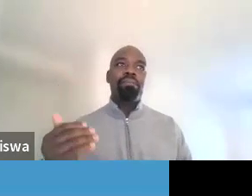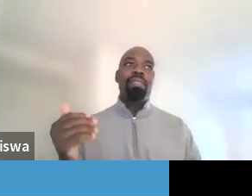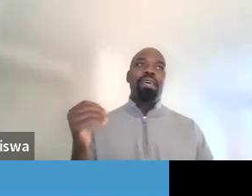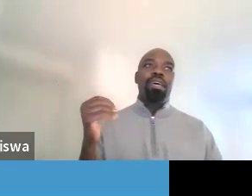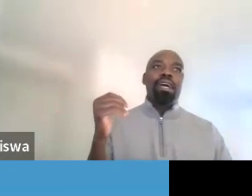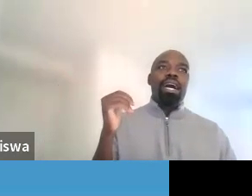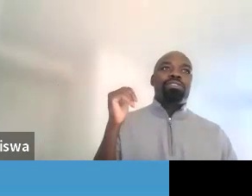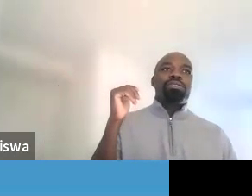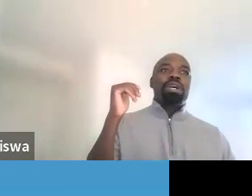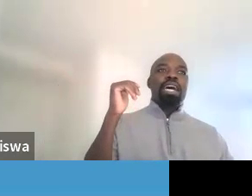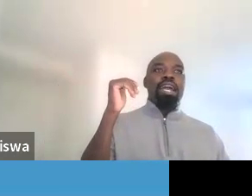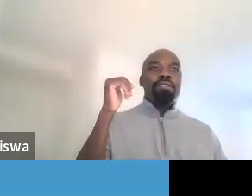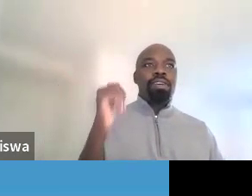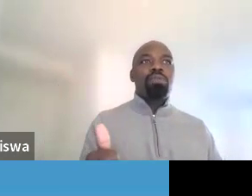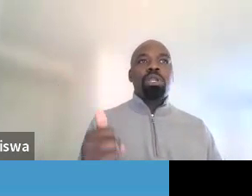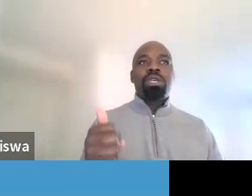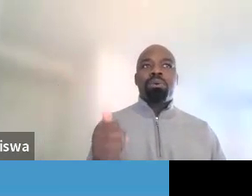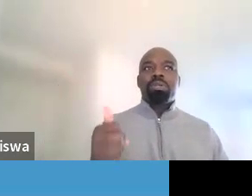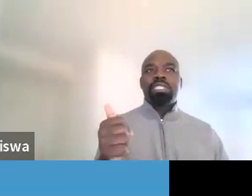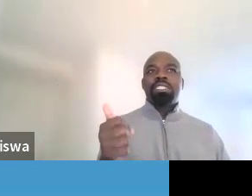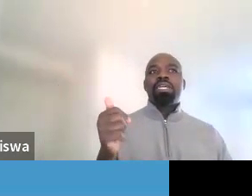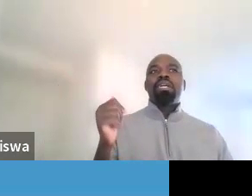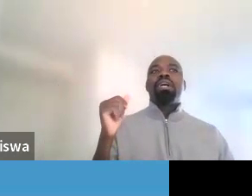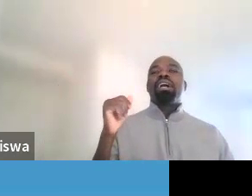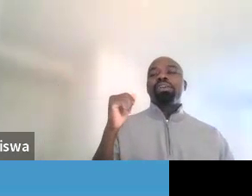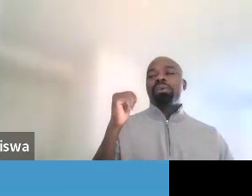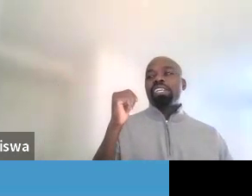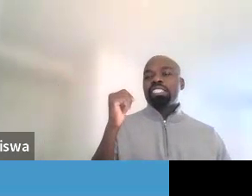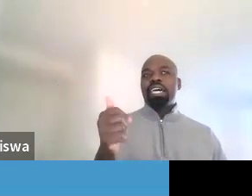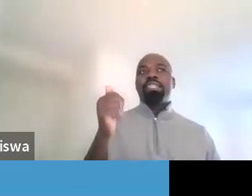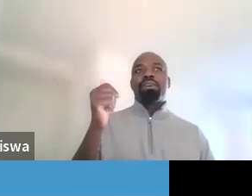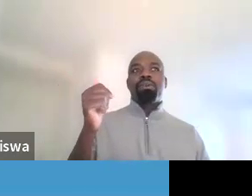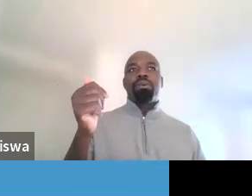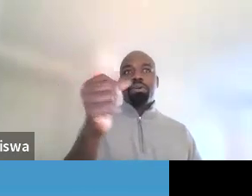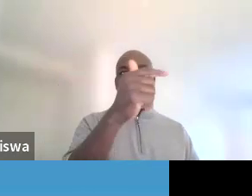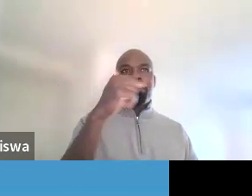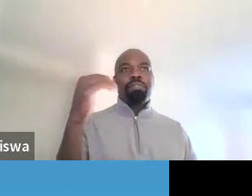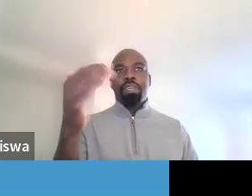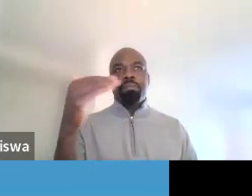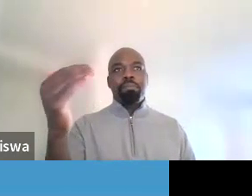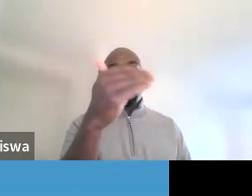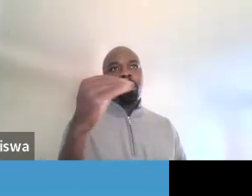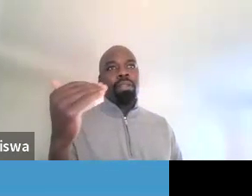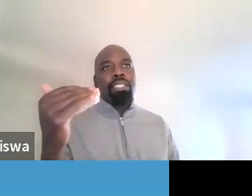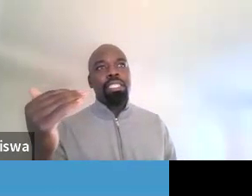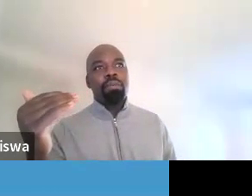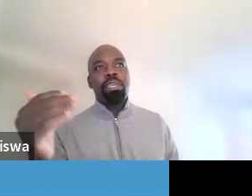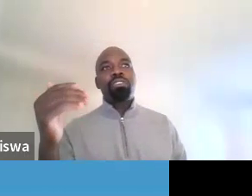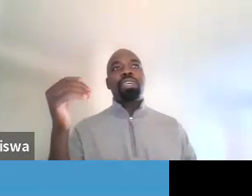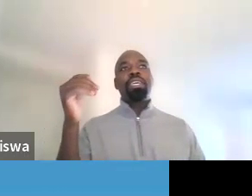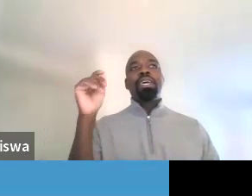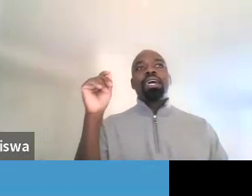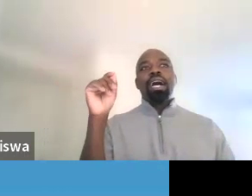target. So you want to understand what their role is. You want to understand if they are, let's say, in